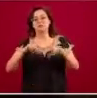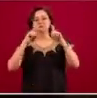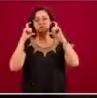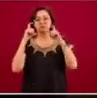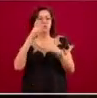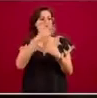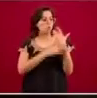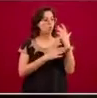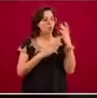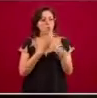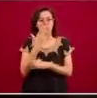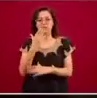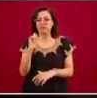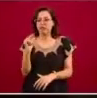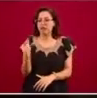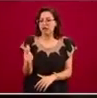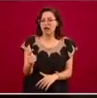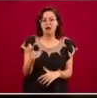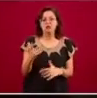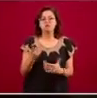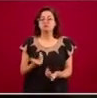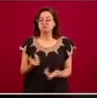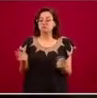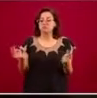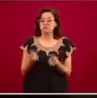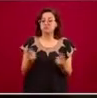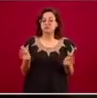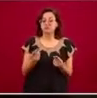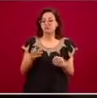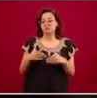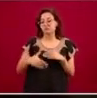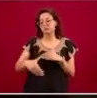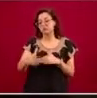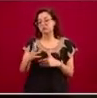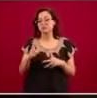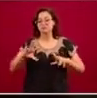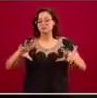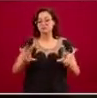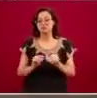you planning to make more purchases?